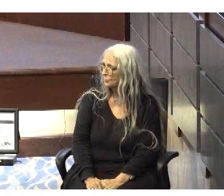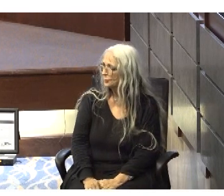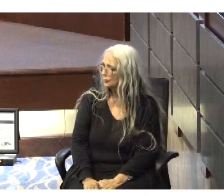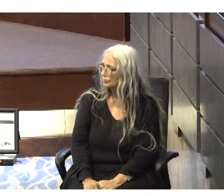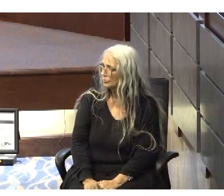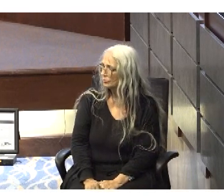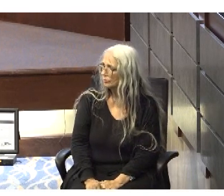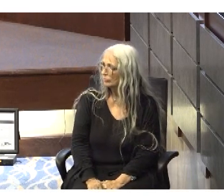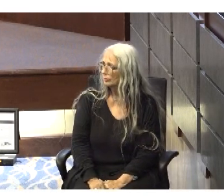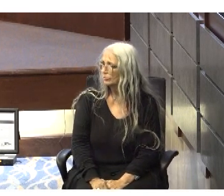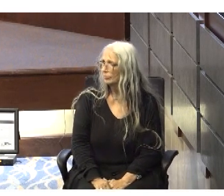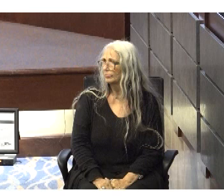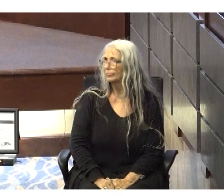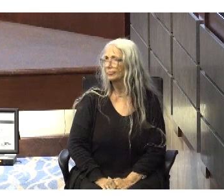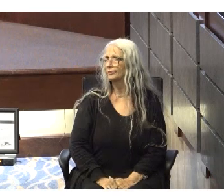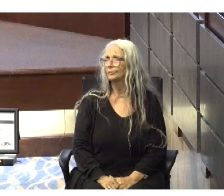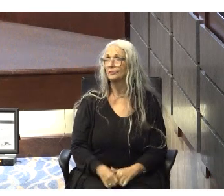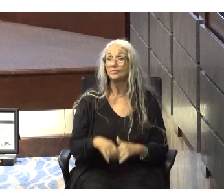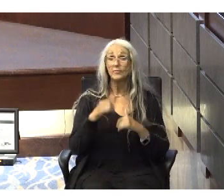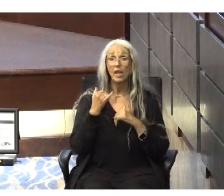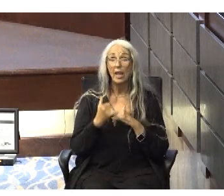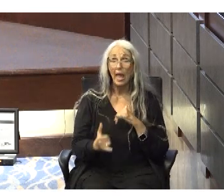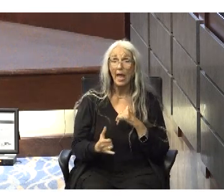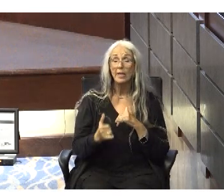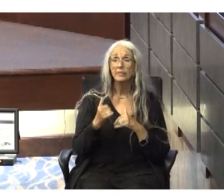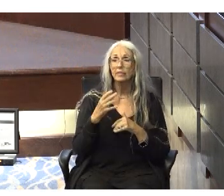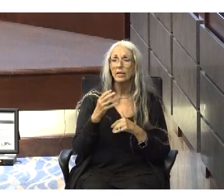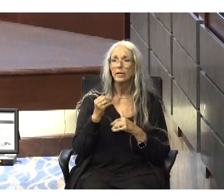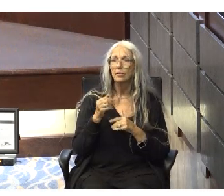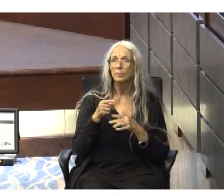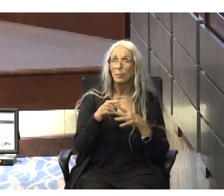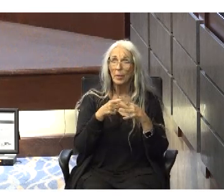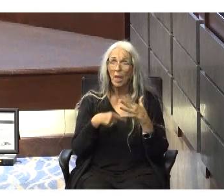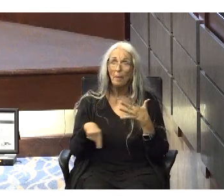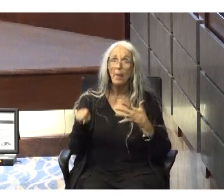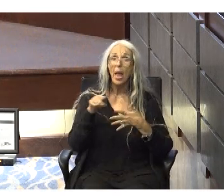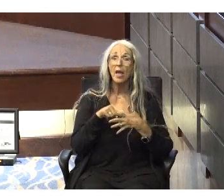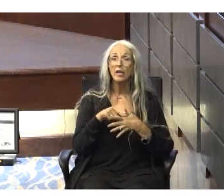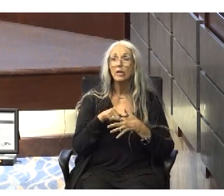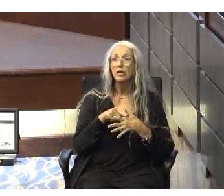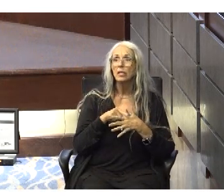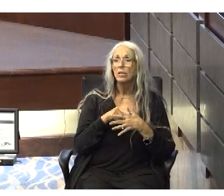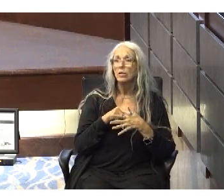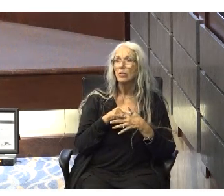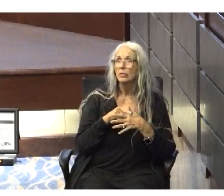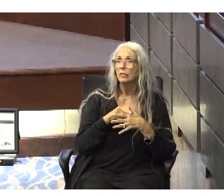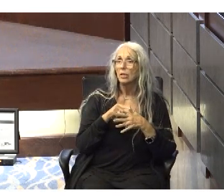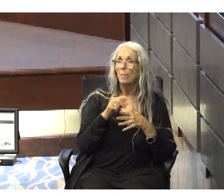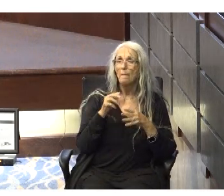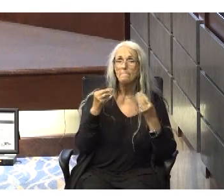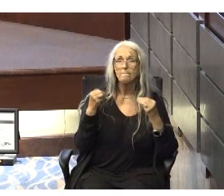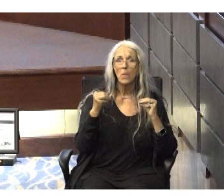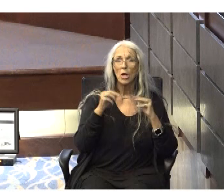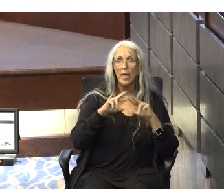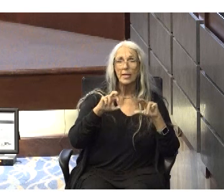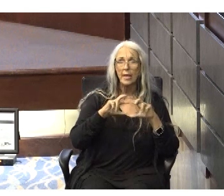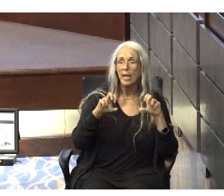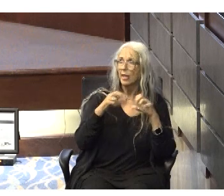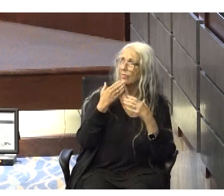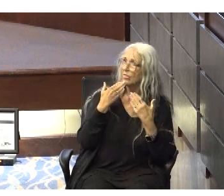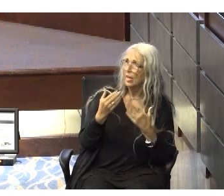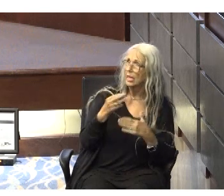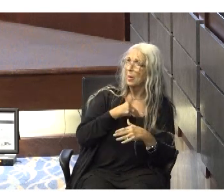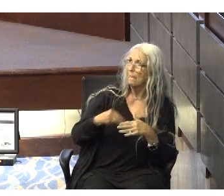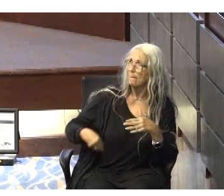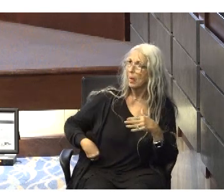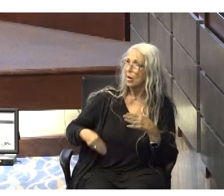Okay. And lastly, I will circle with our current step with the philanthropic analysis. So thank you, Mayor and Council, for